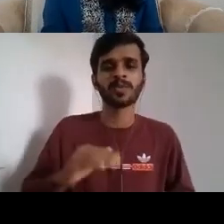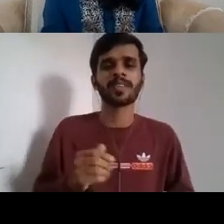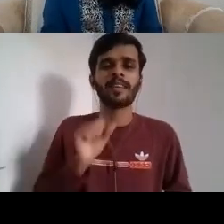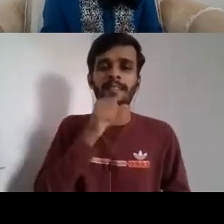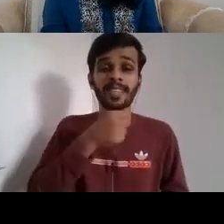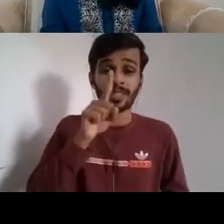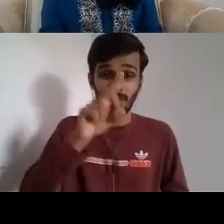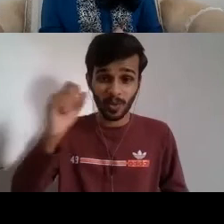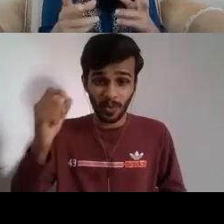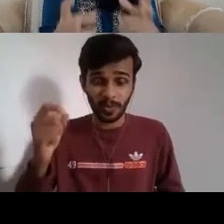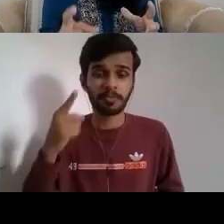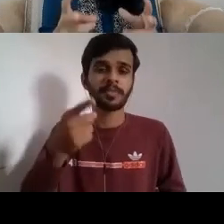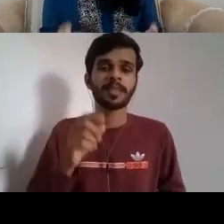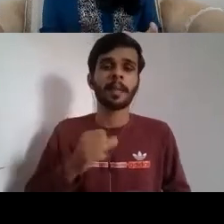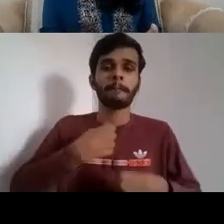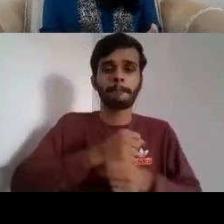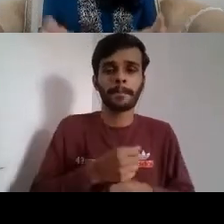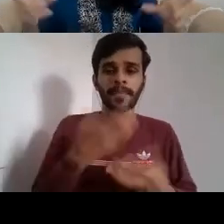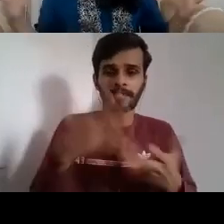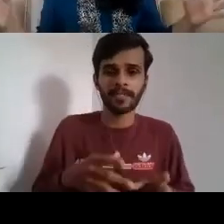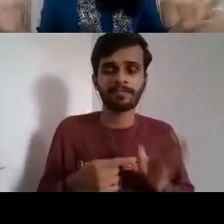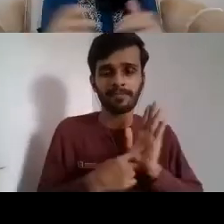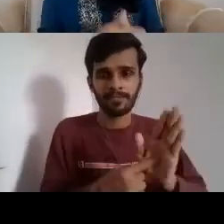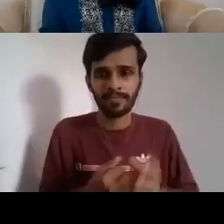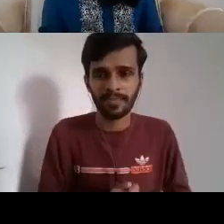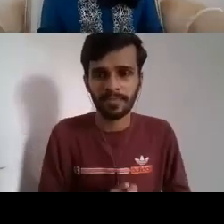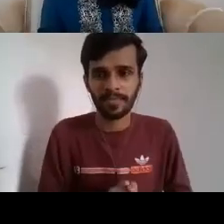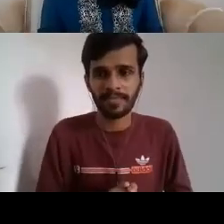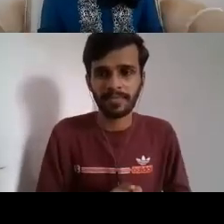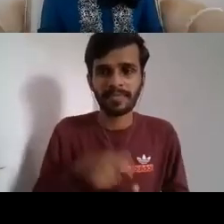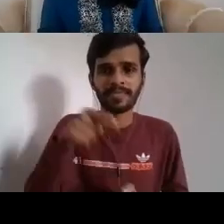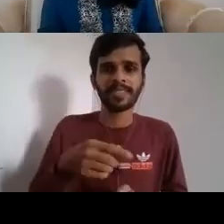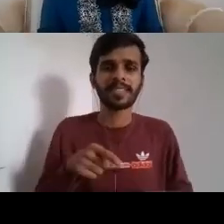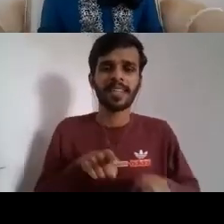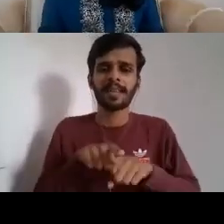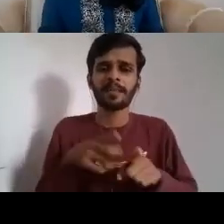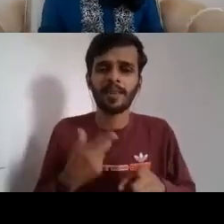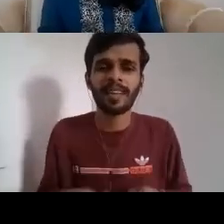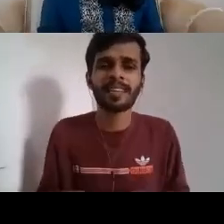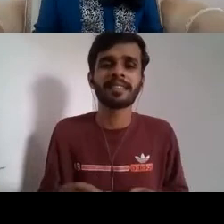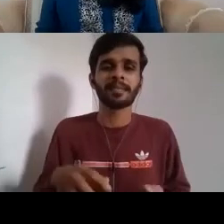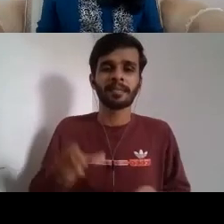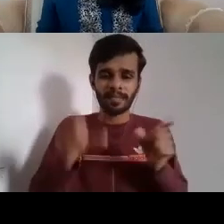the pandemic. It's yet another example of remote collaboration.